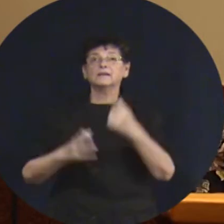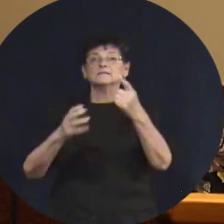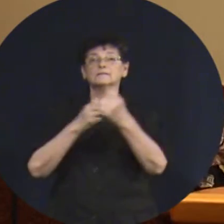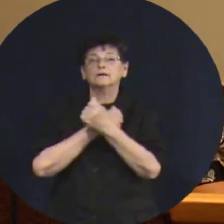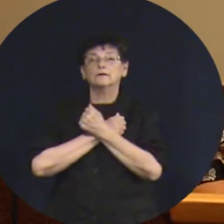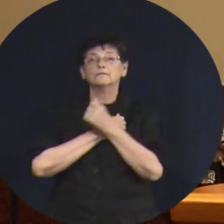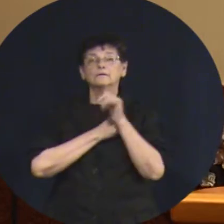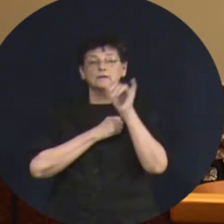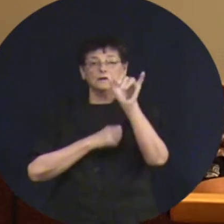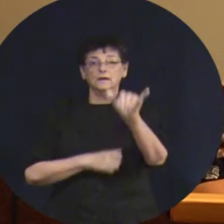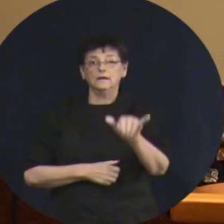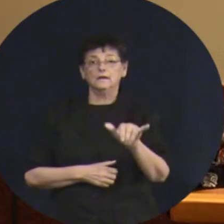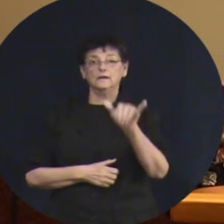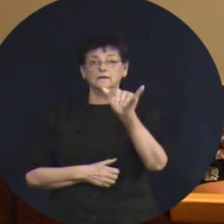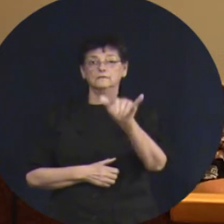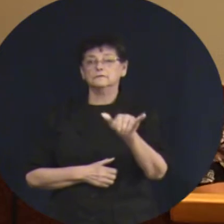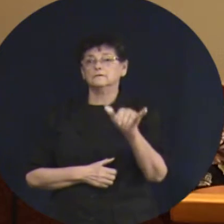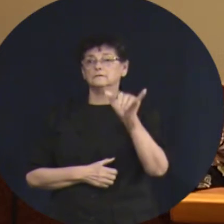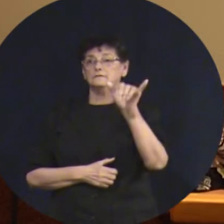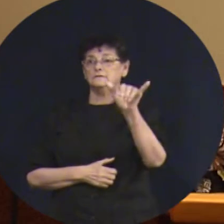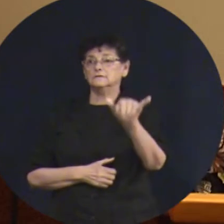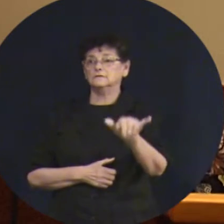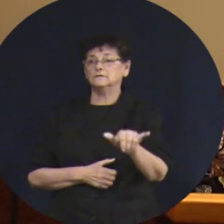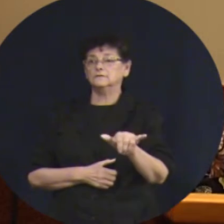love is